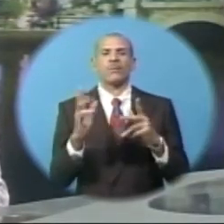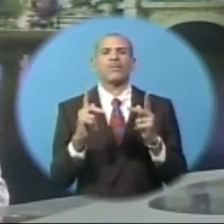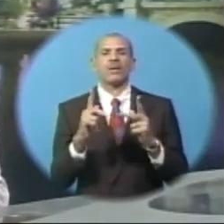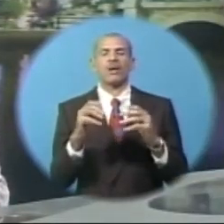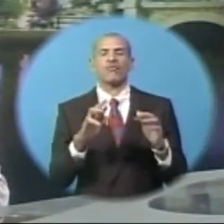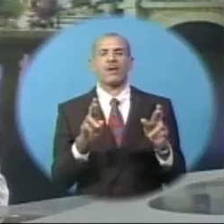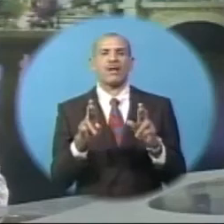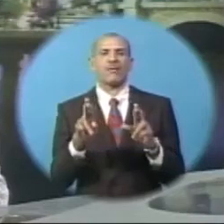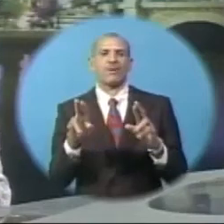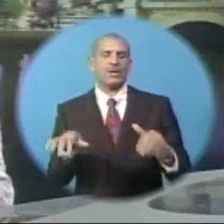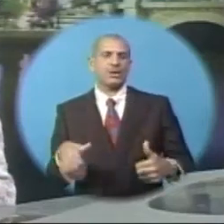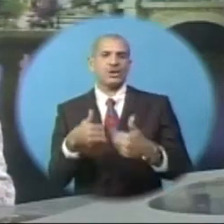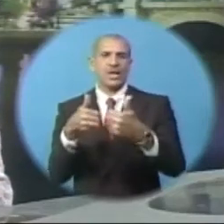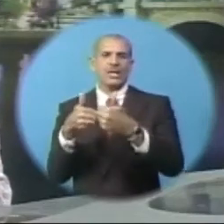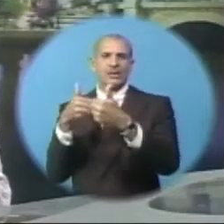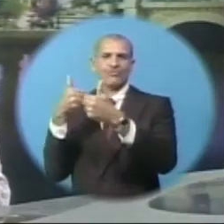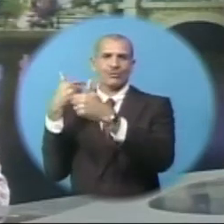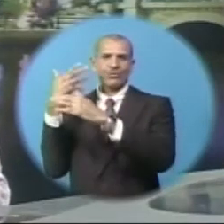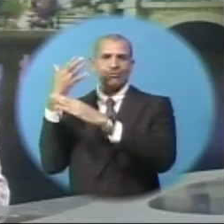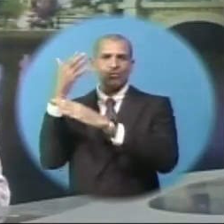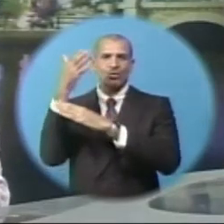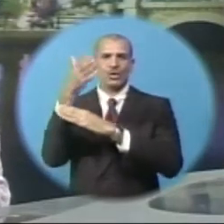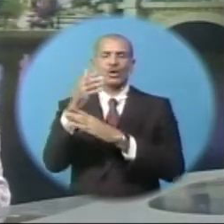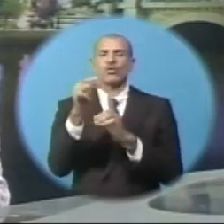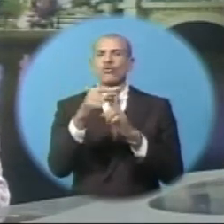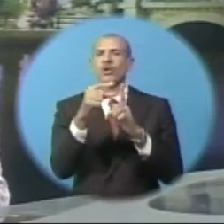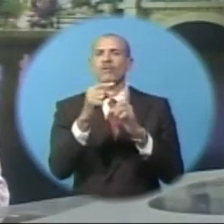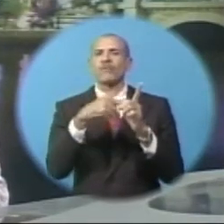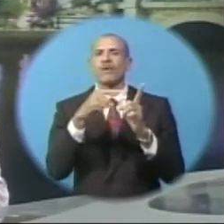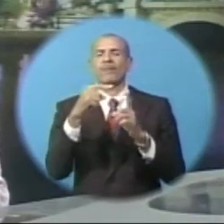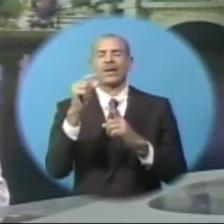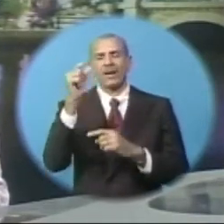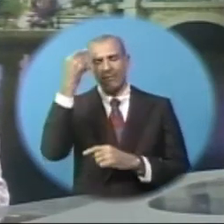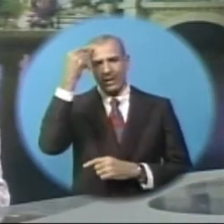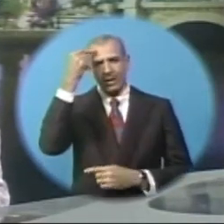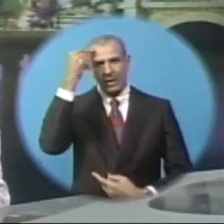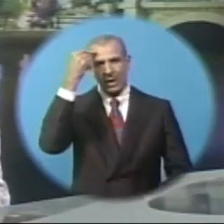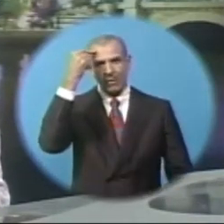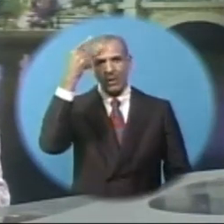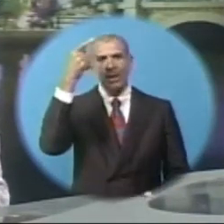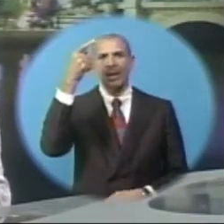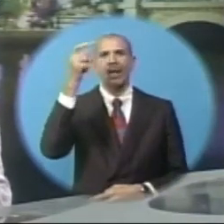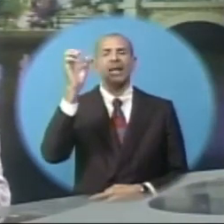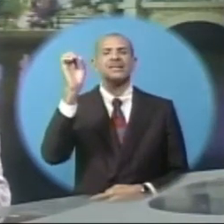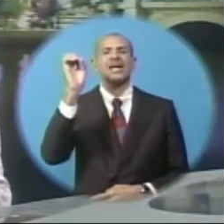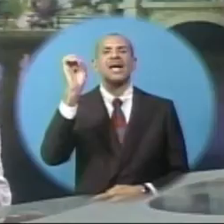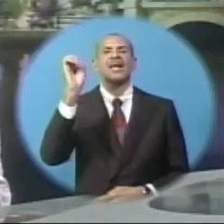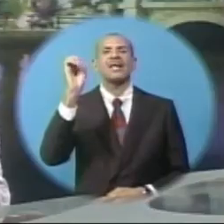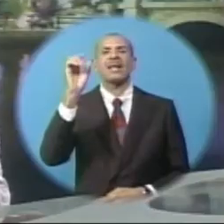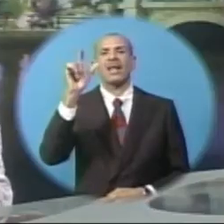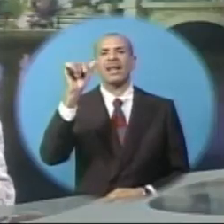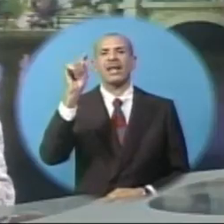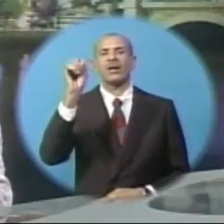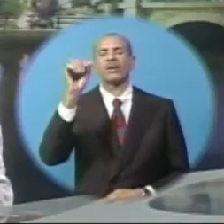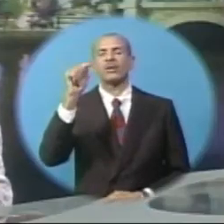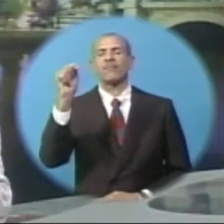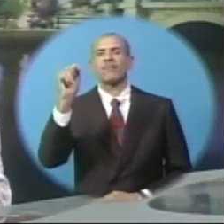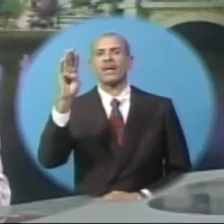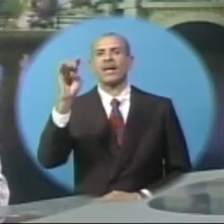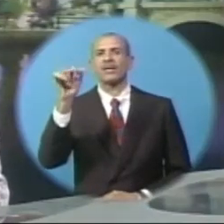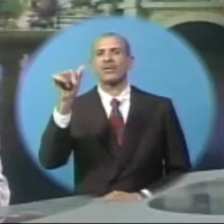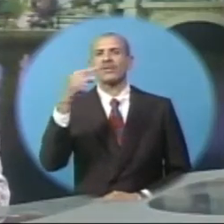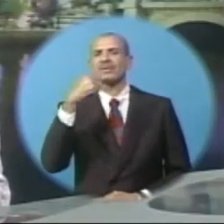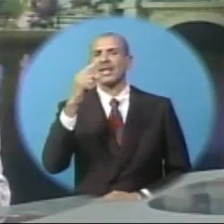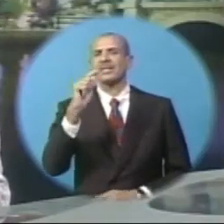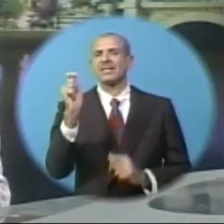the challenges of the future. Word of this from Governor General Sir Elliott Belgrave during a ball held by Sir Elliott to celebrate the